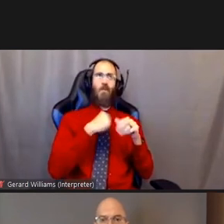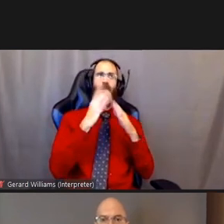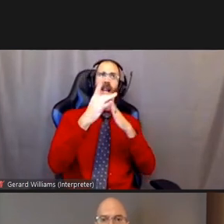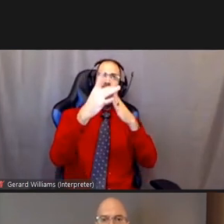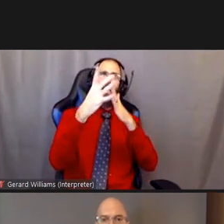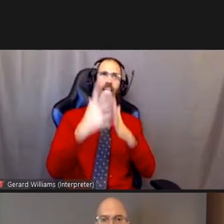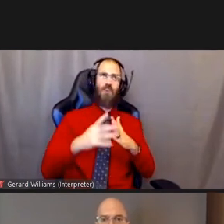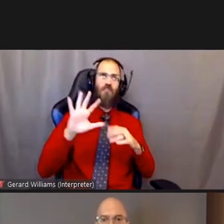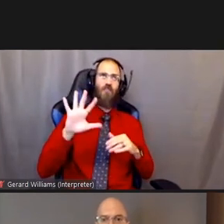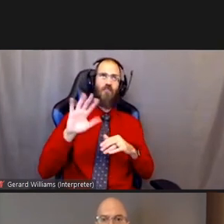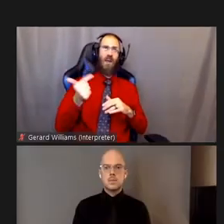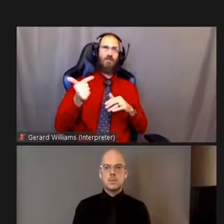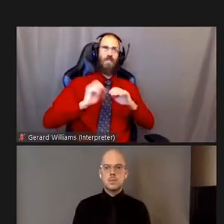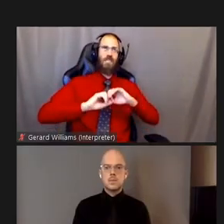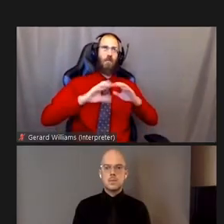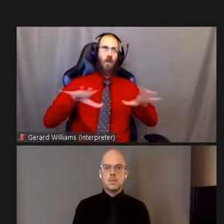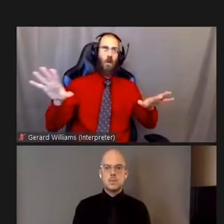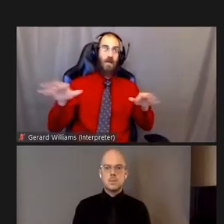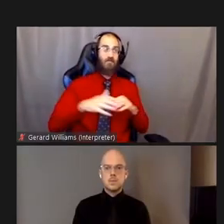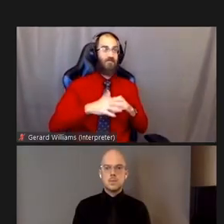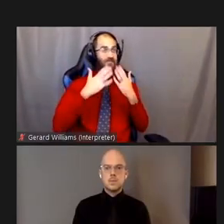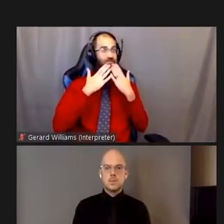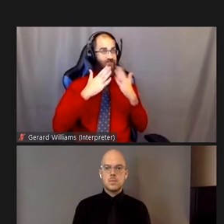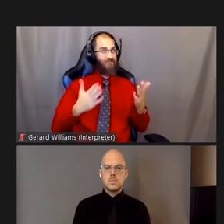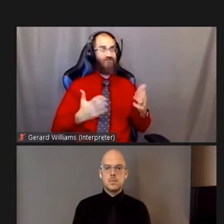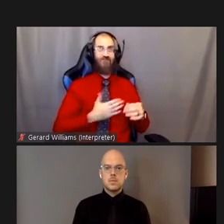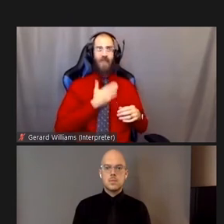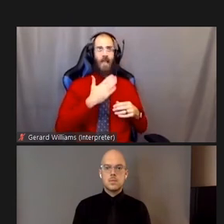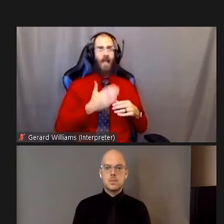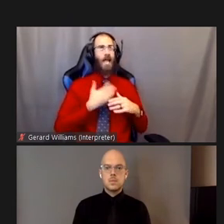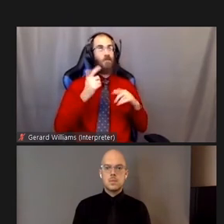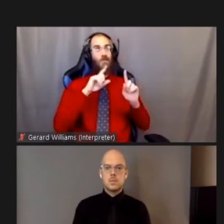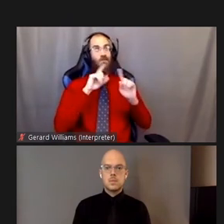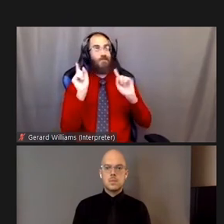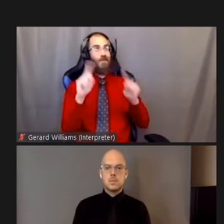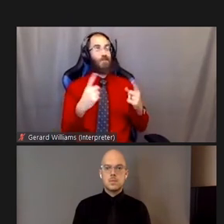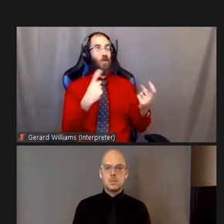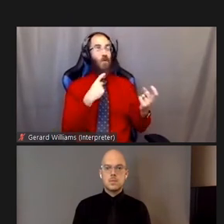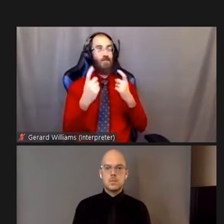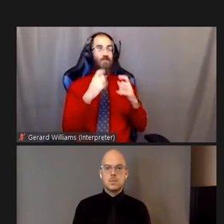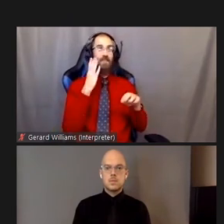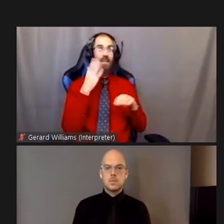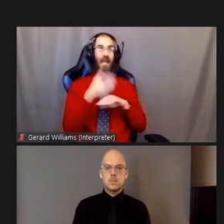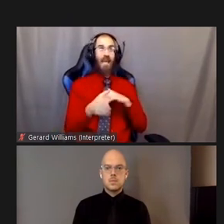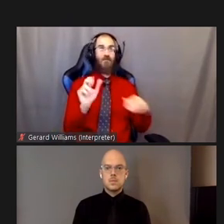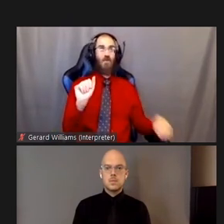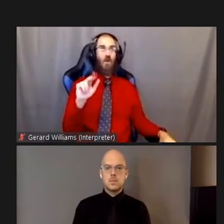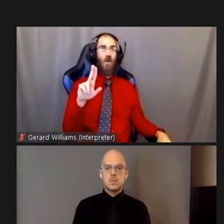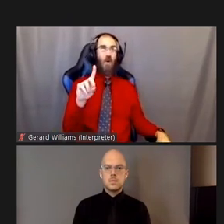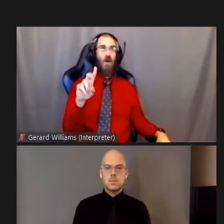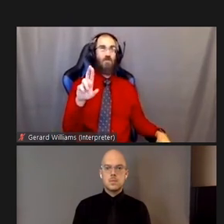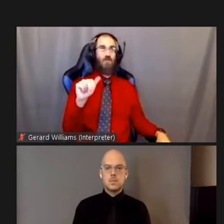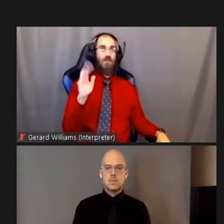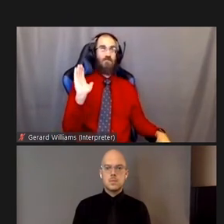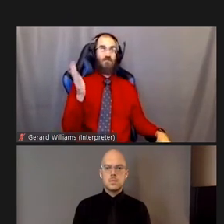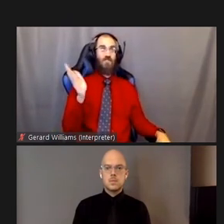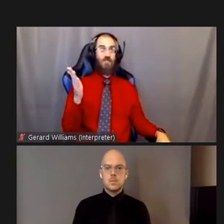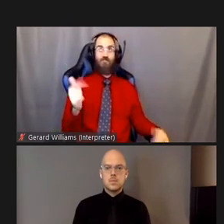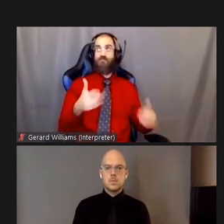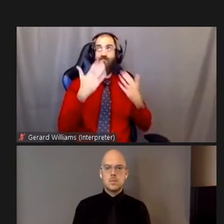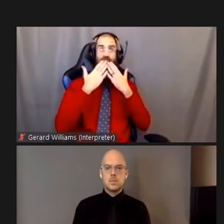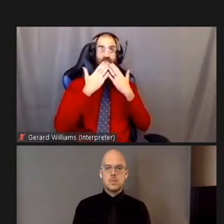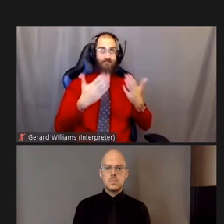So thank you. And I would be happy to answer any questions after Audra finishes her presentation. Thank you very much.